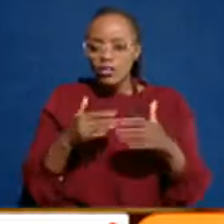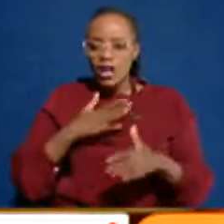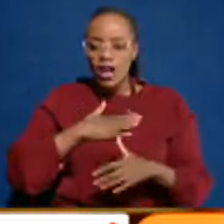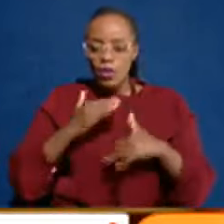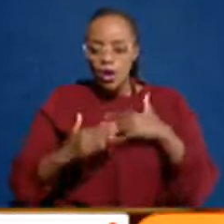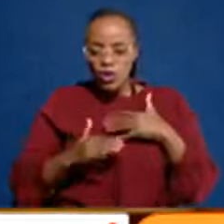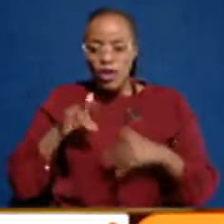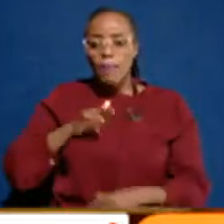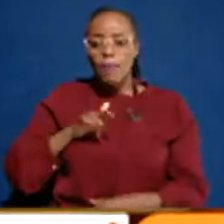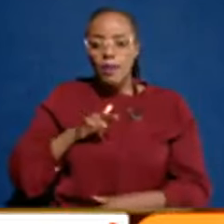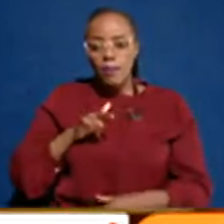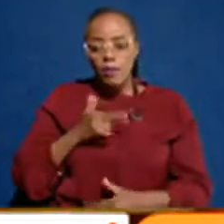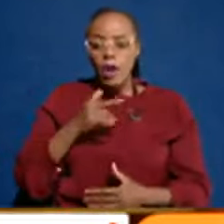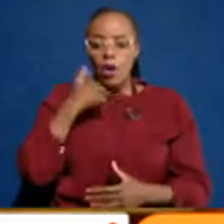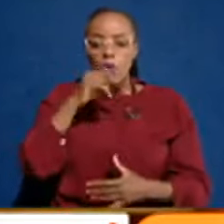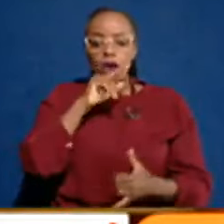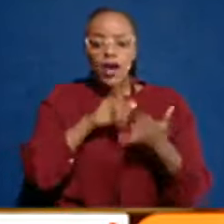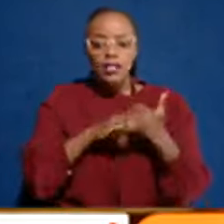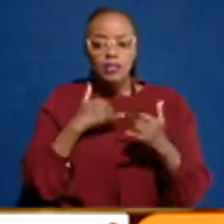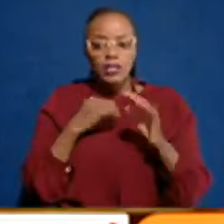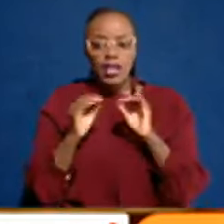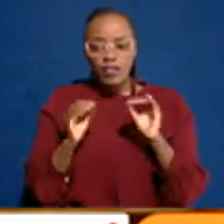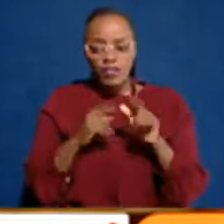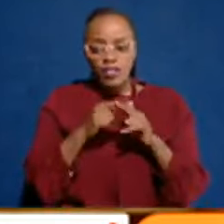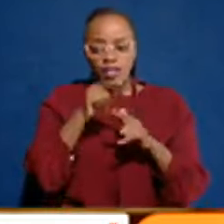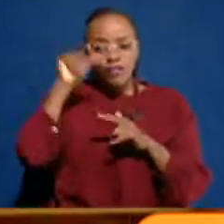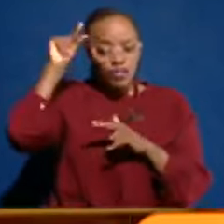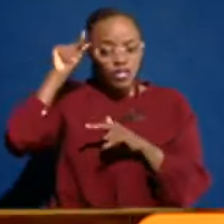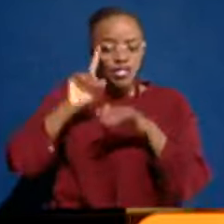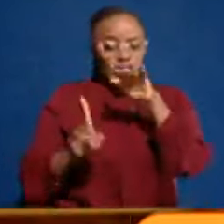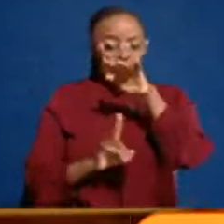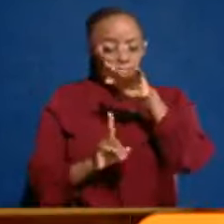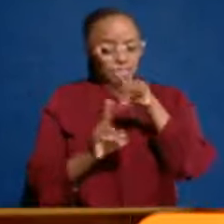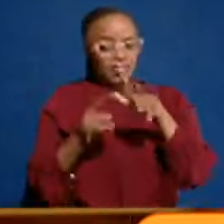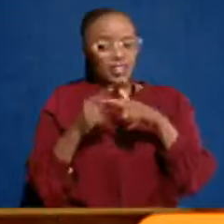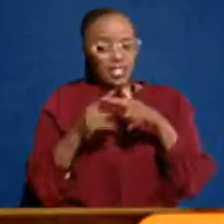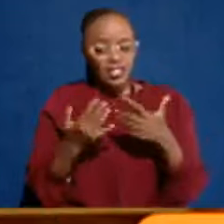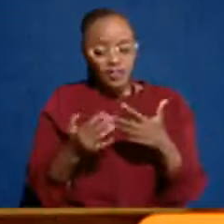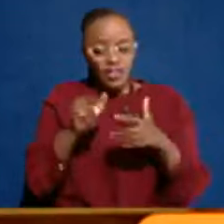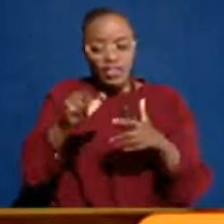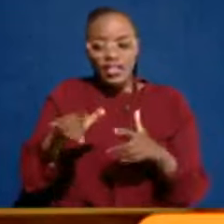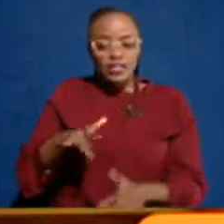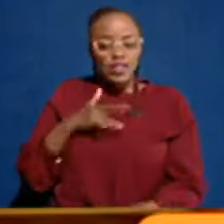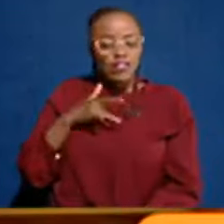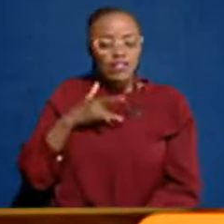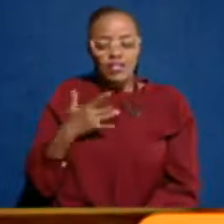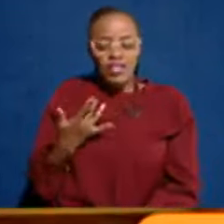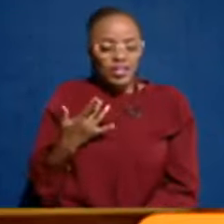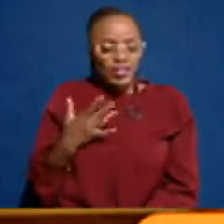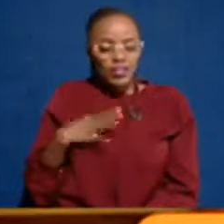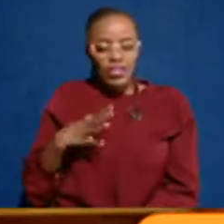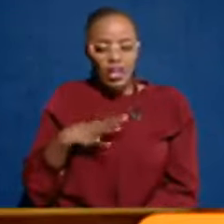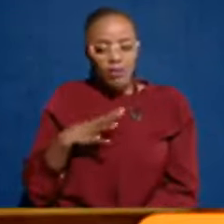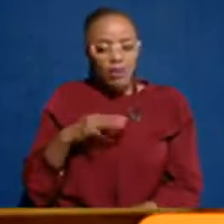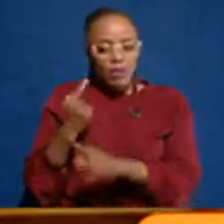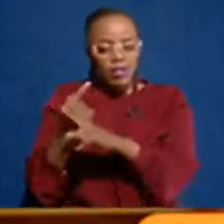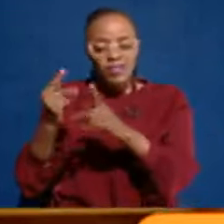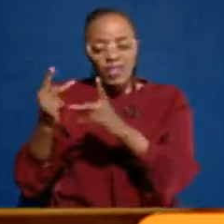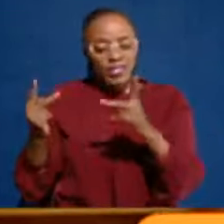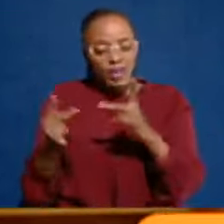honorable ladies without husbands, and this being a gender ministry, Honorable Speaker, it was a feeling of many people across the